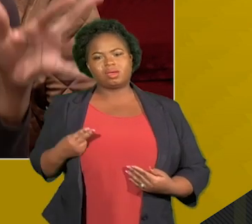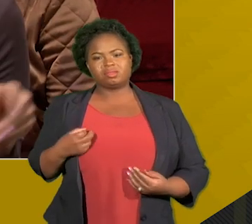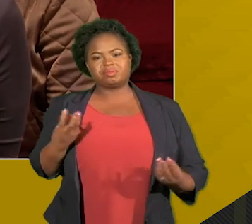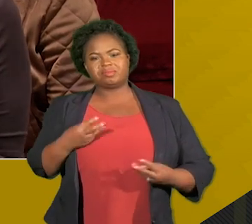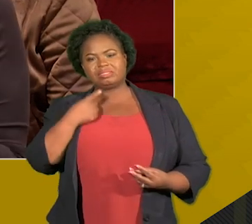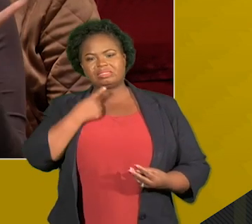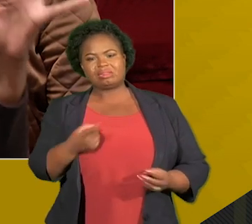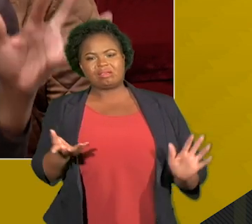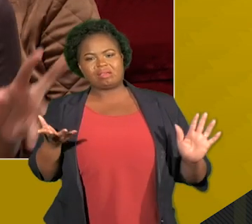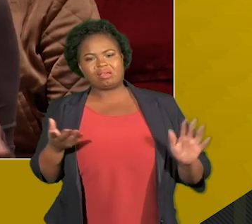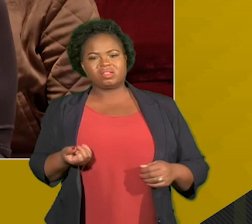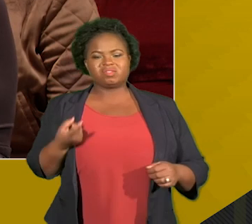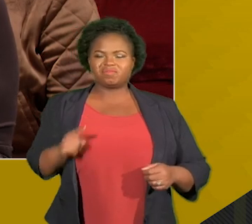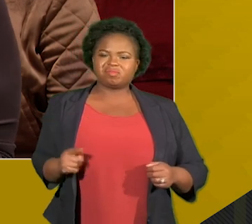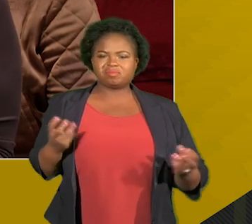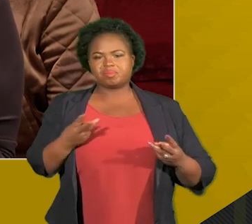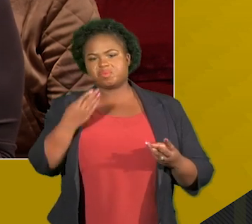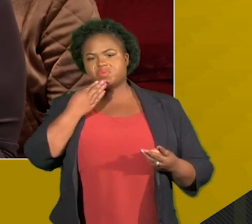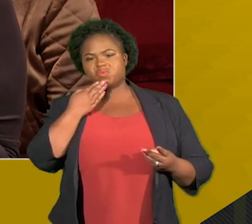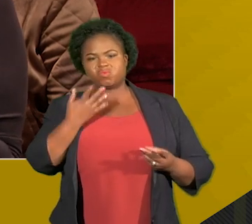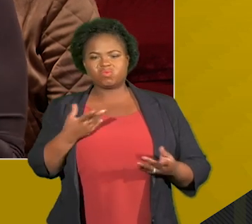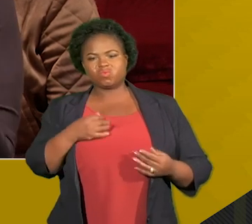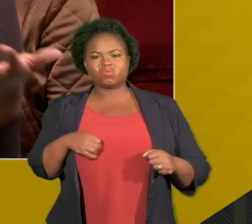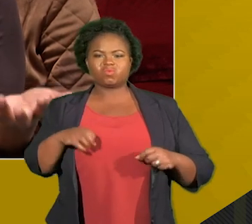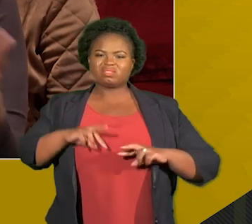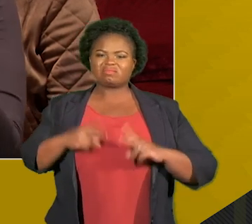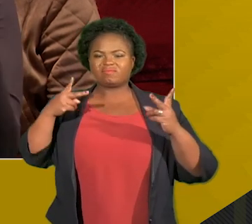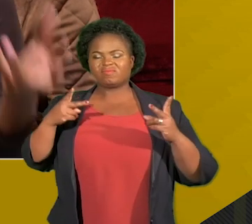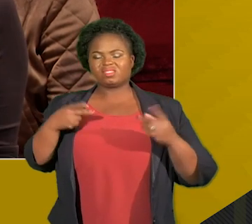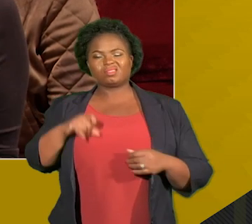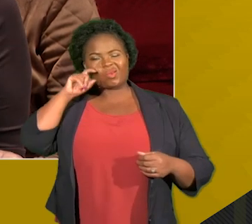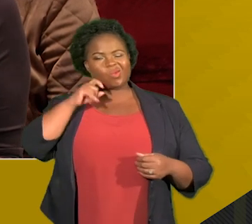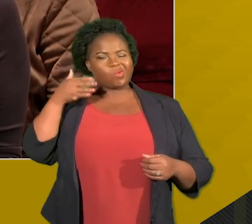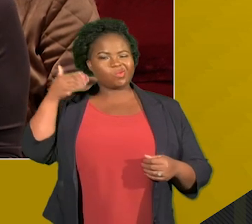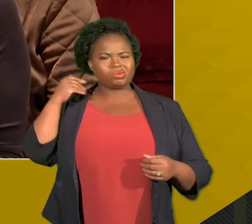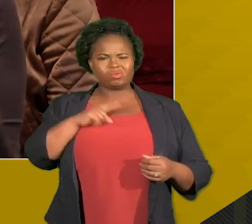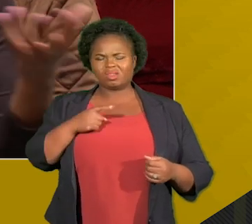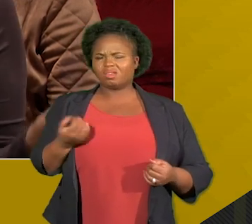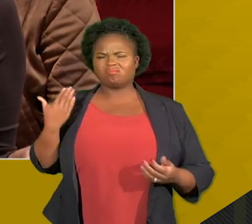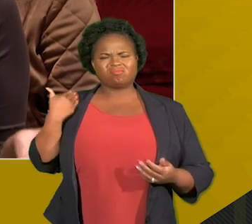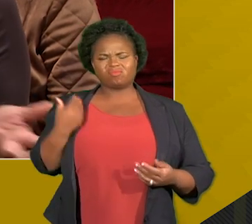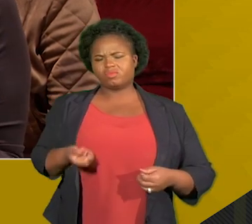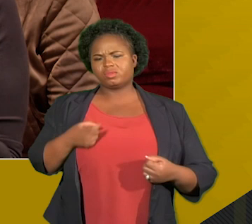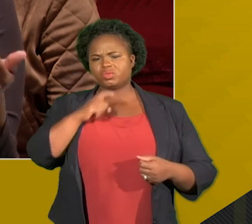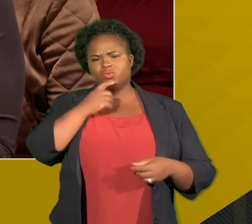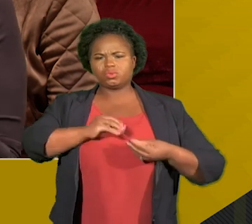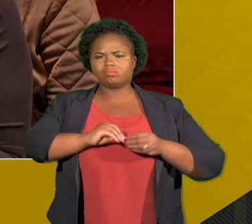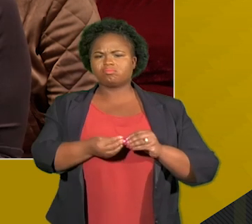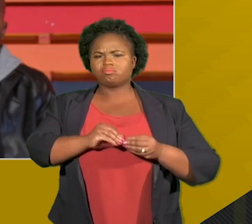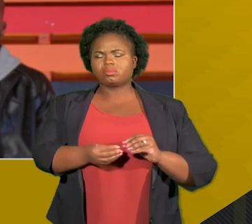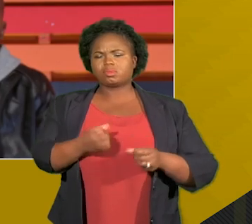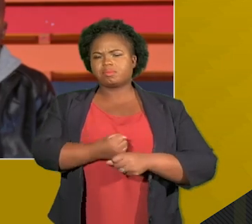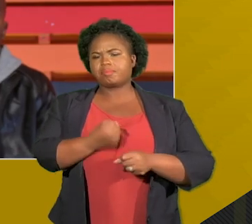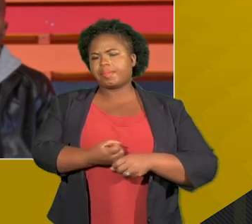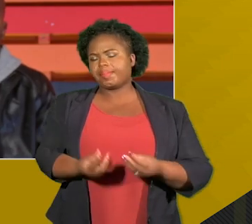it's so bougie. It's for the cultured people." Yeah. But khale ba tsaruna ba itsa di sculpture ka matsogo in the olden days, you know. So that's what we're going to be